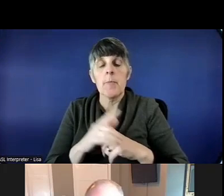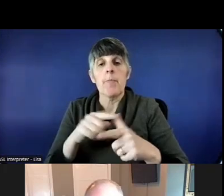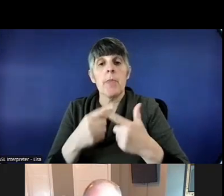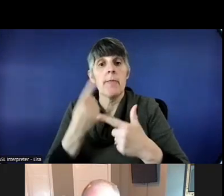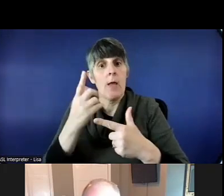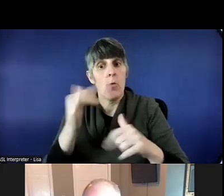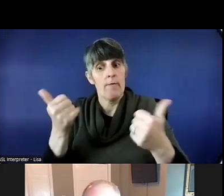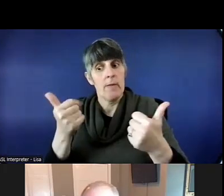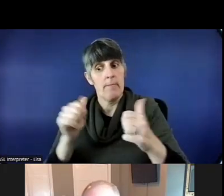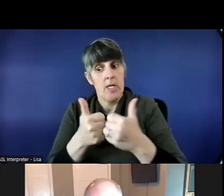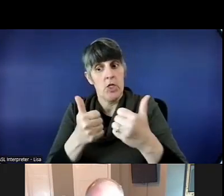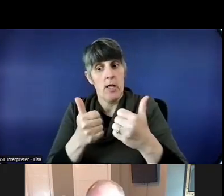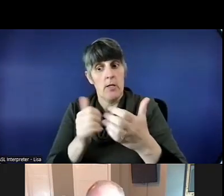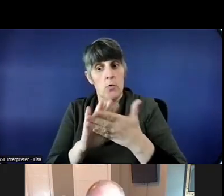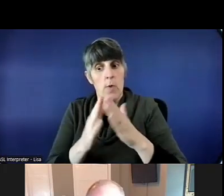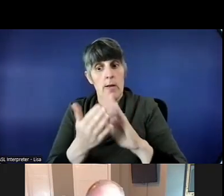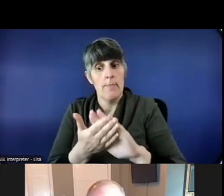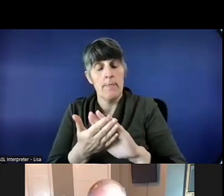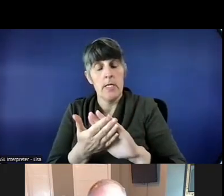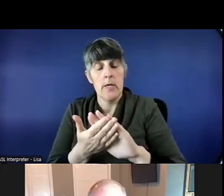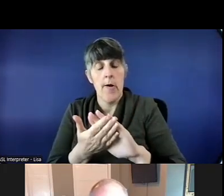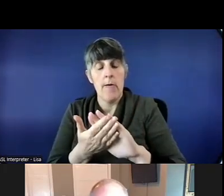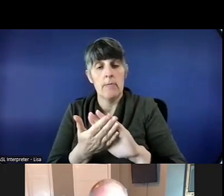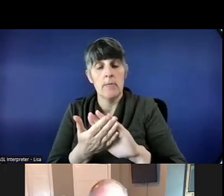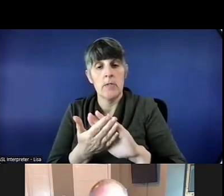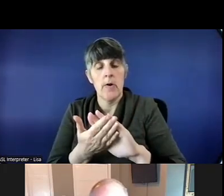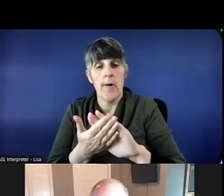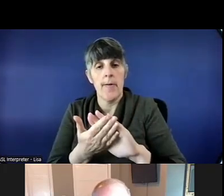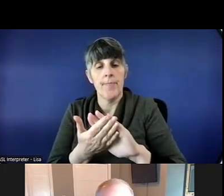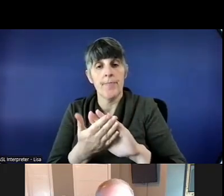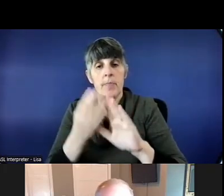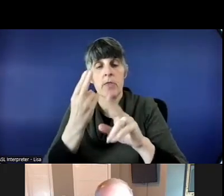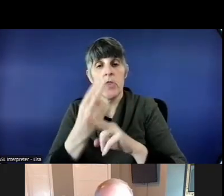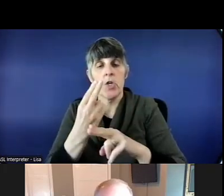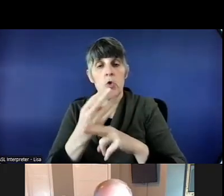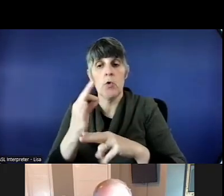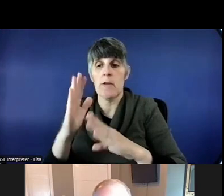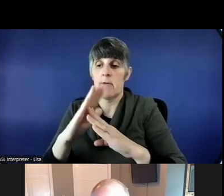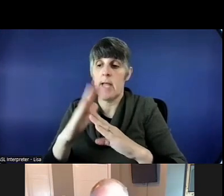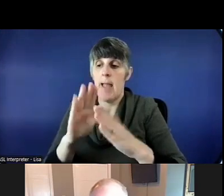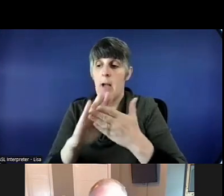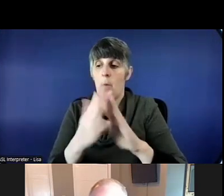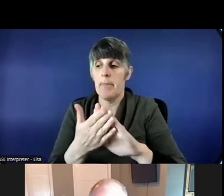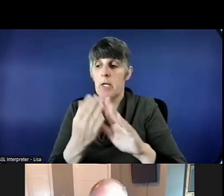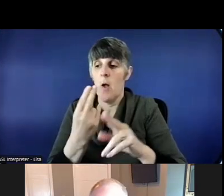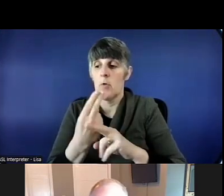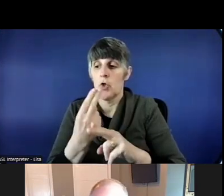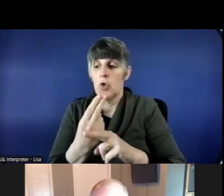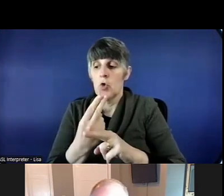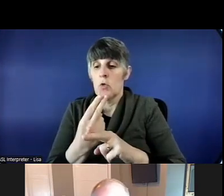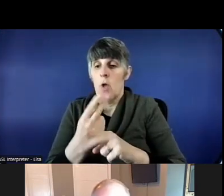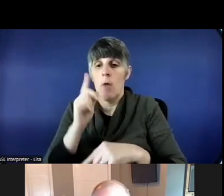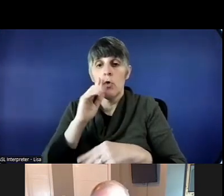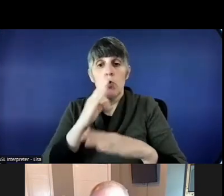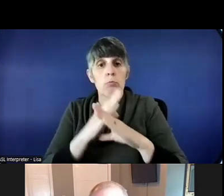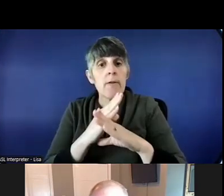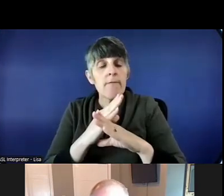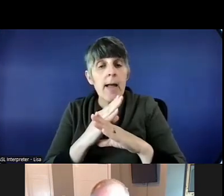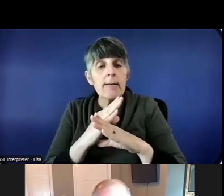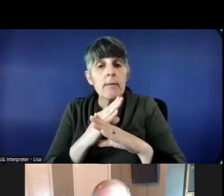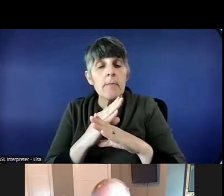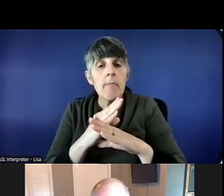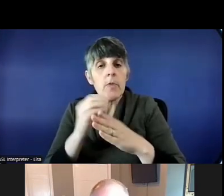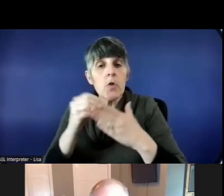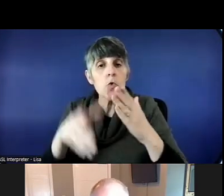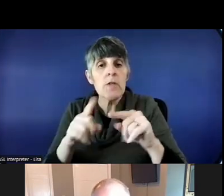big challenges is when it becomes, the use of timeout becomes used to prevent